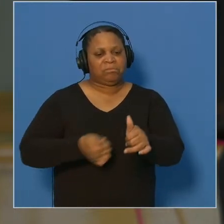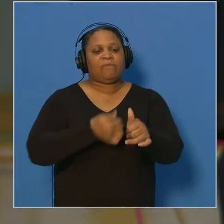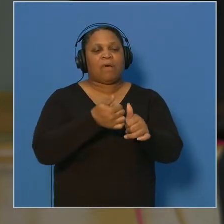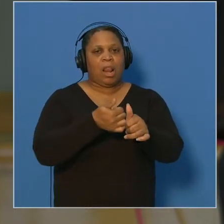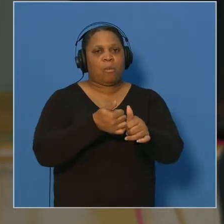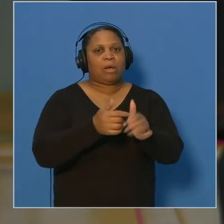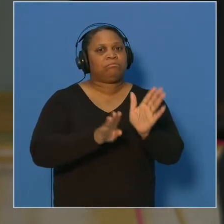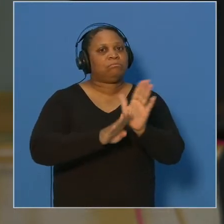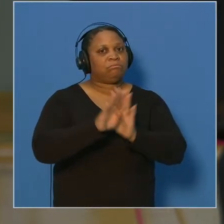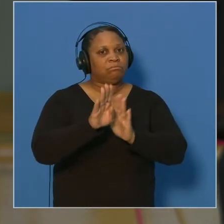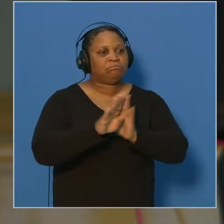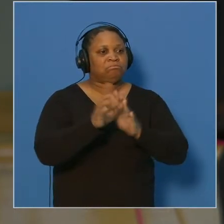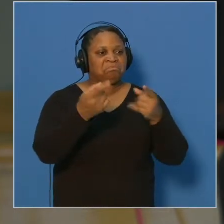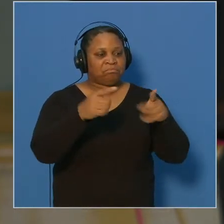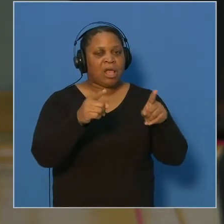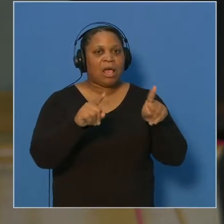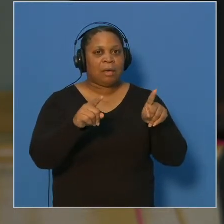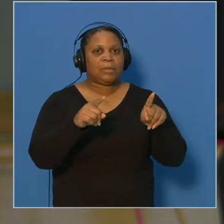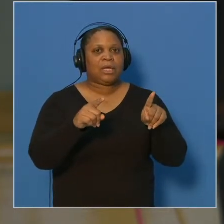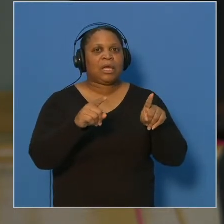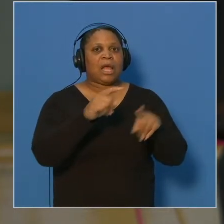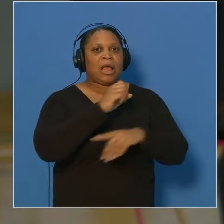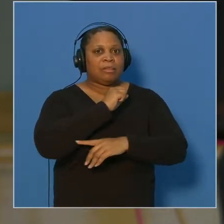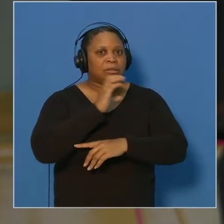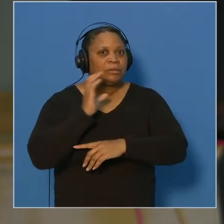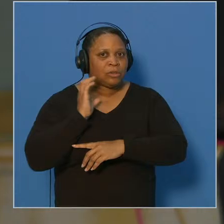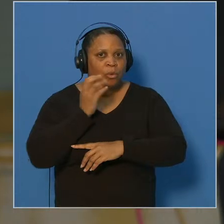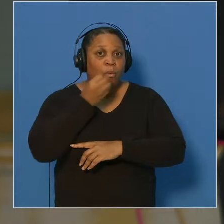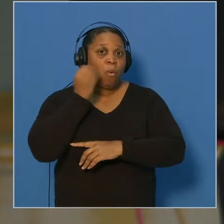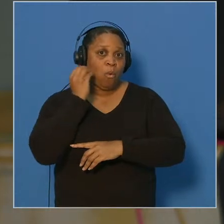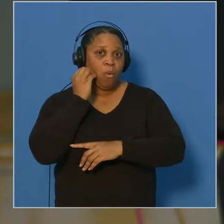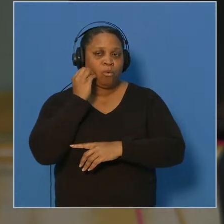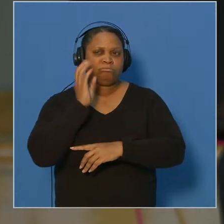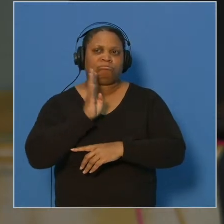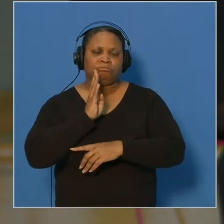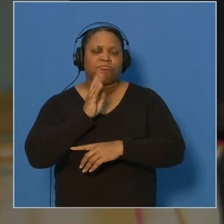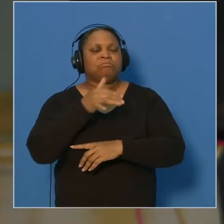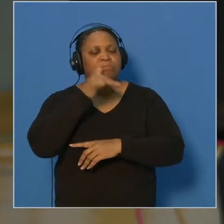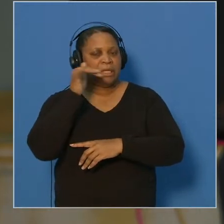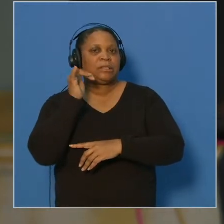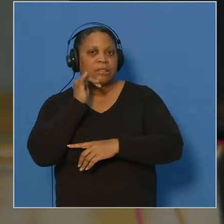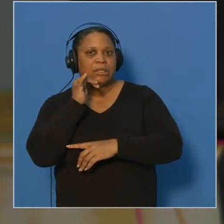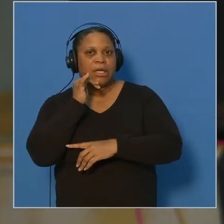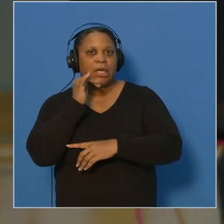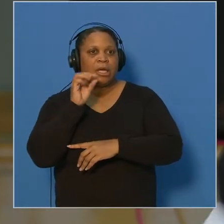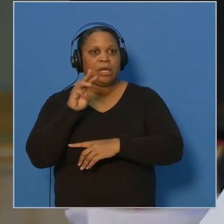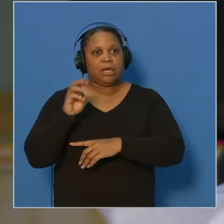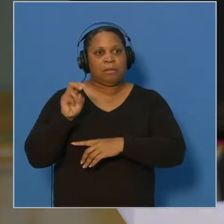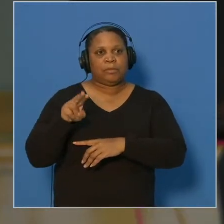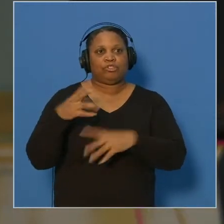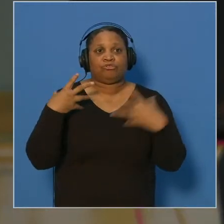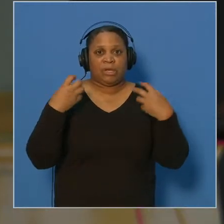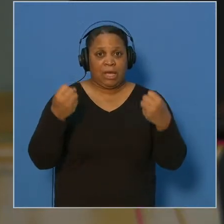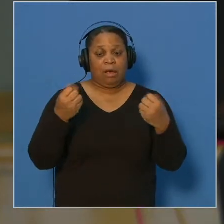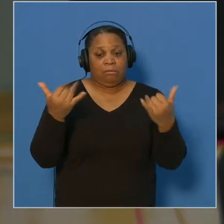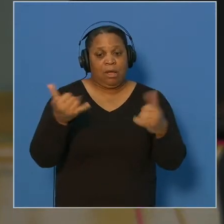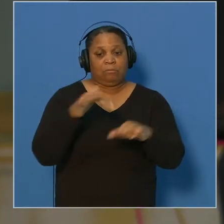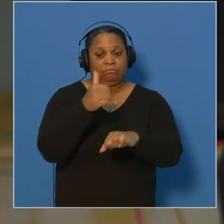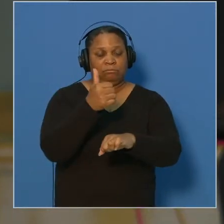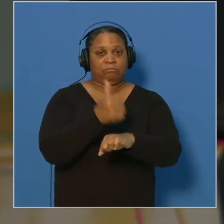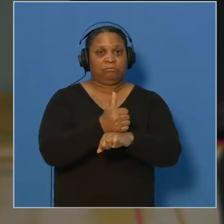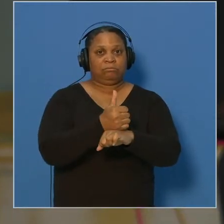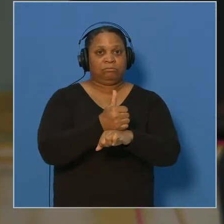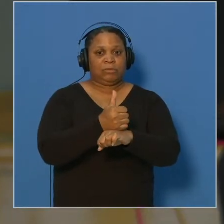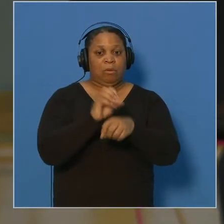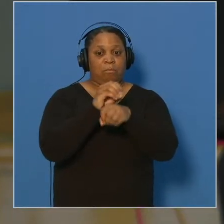to developments at the nursing home facility that we spoke about yesterday, the Ministry of Health staff is implementing an